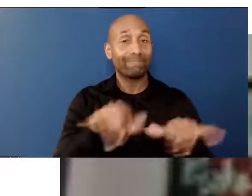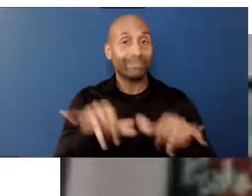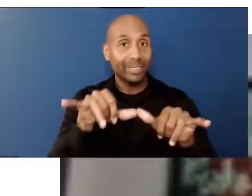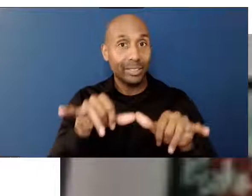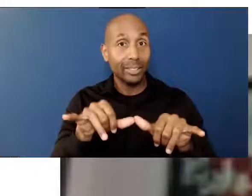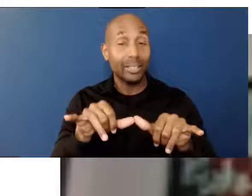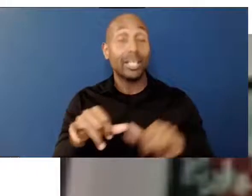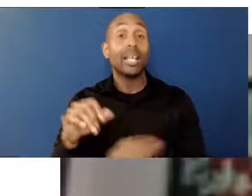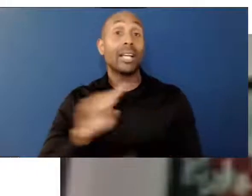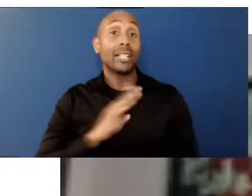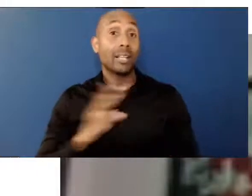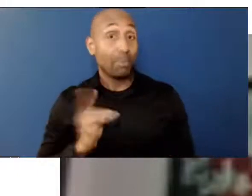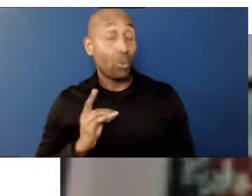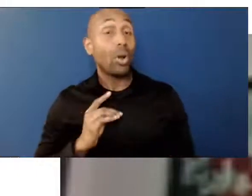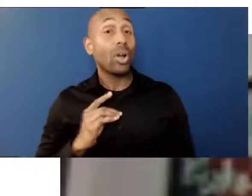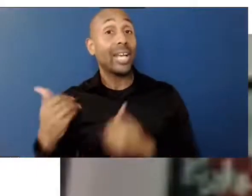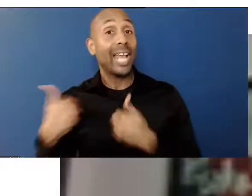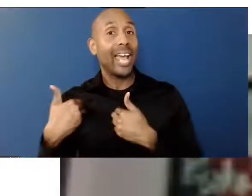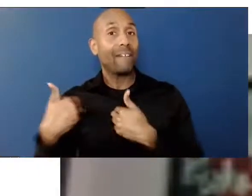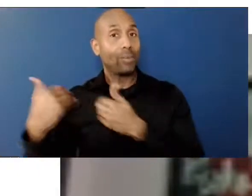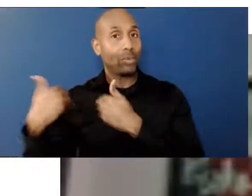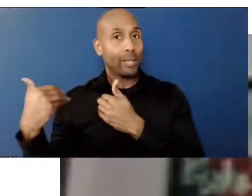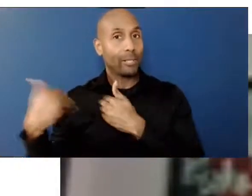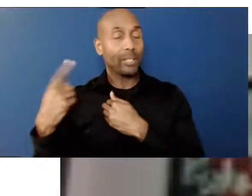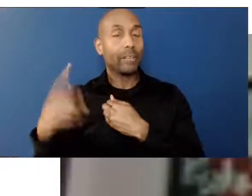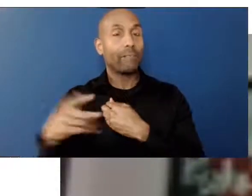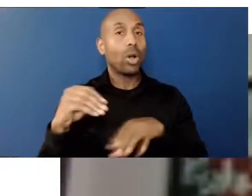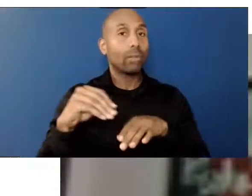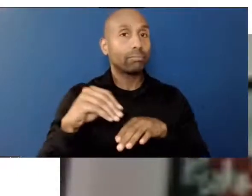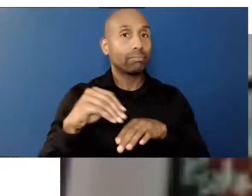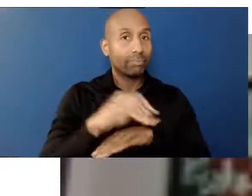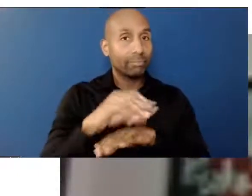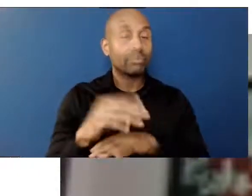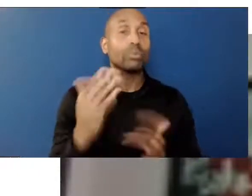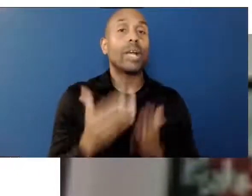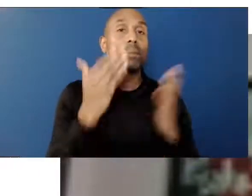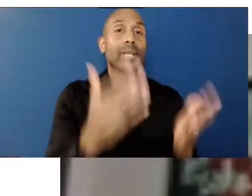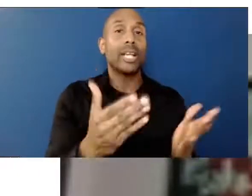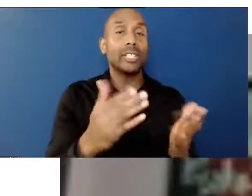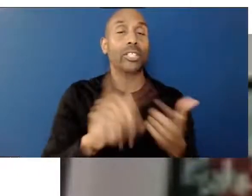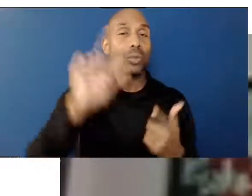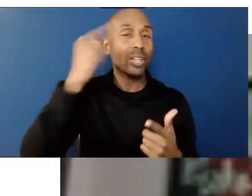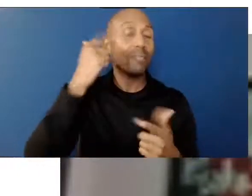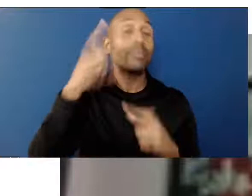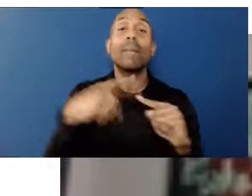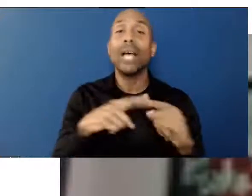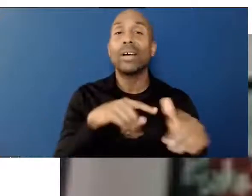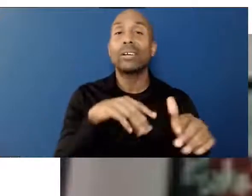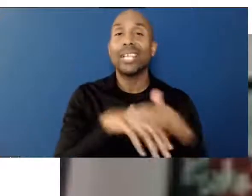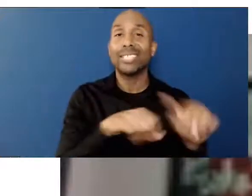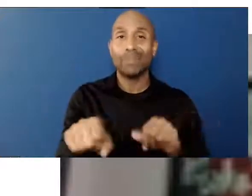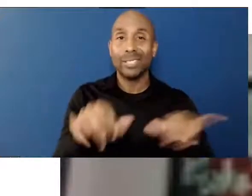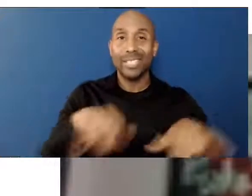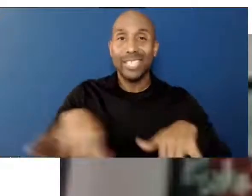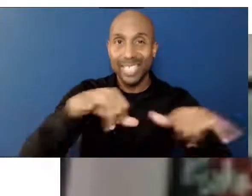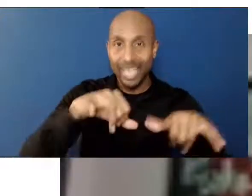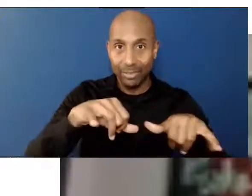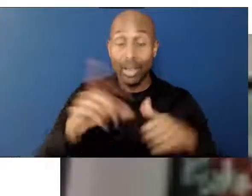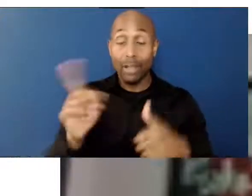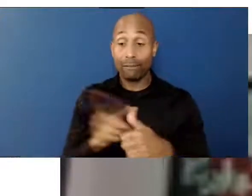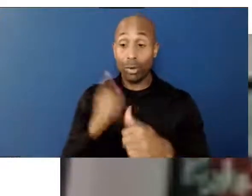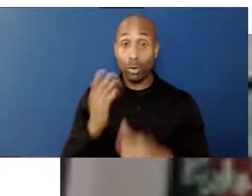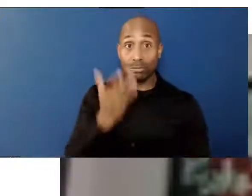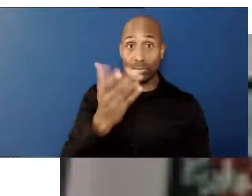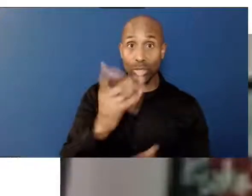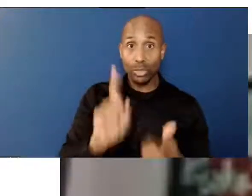government on accessibility standards. And then those recommendations get submitted to minister, and then they come to government to